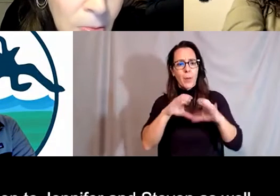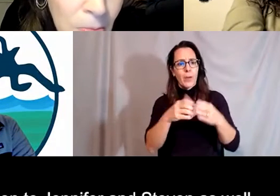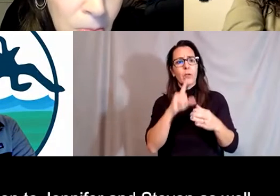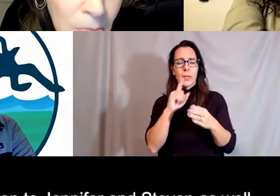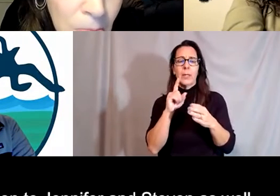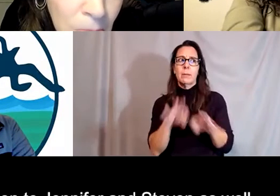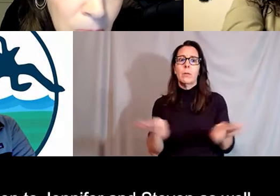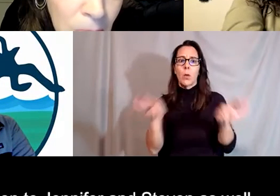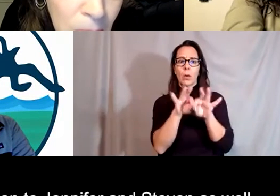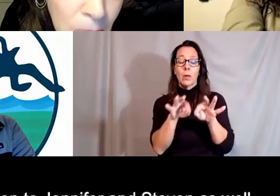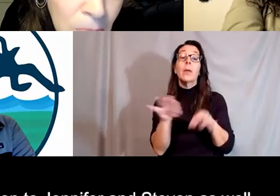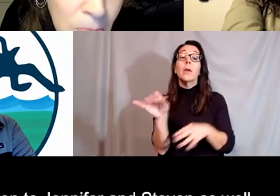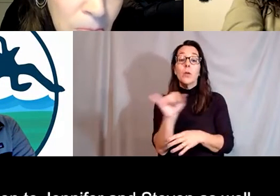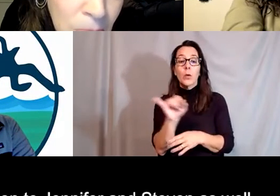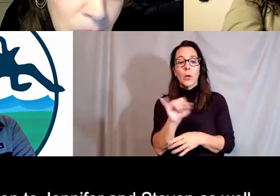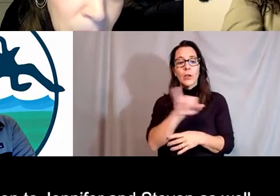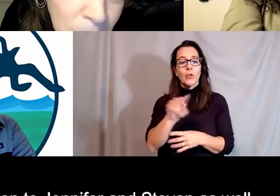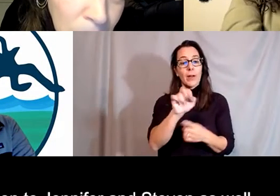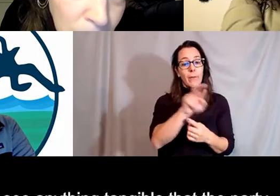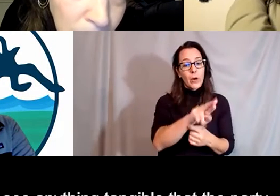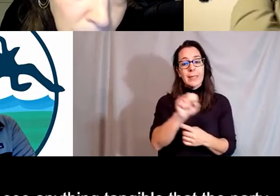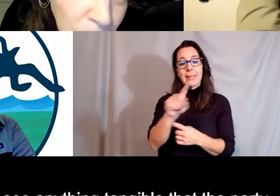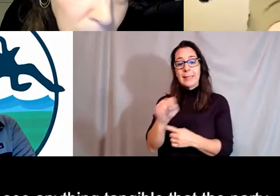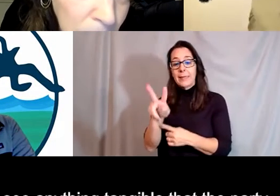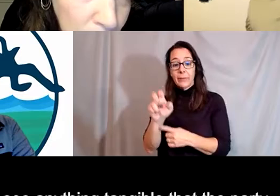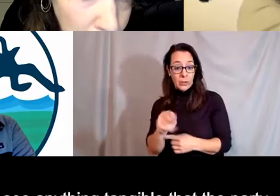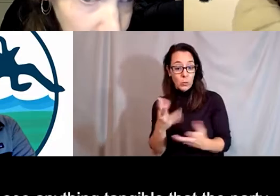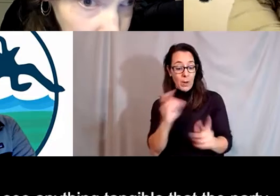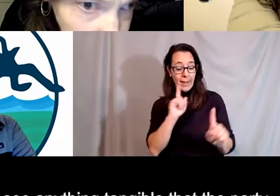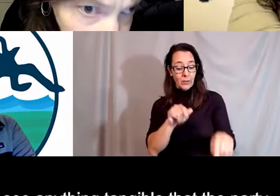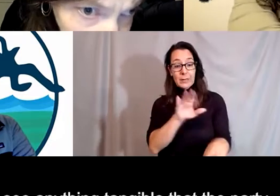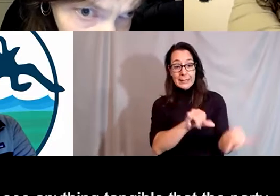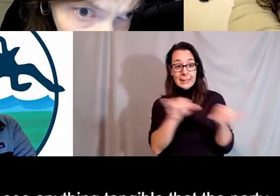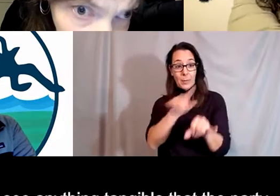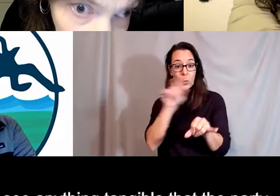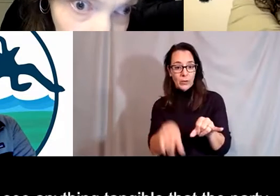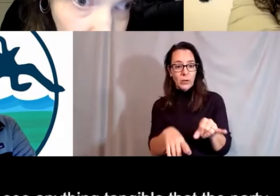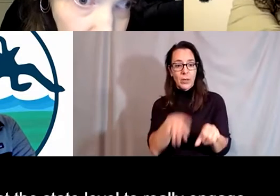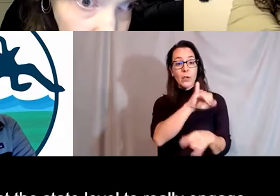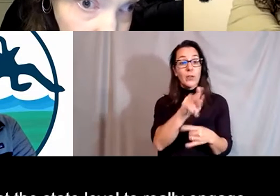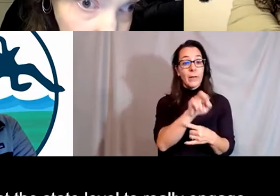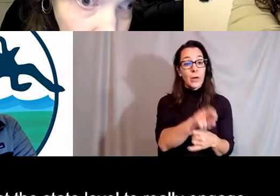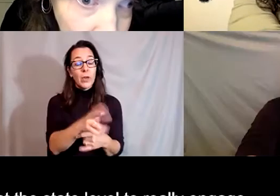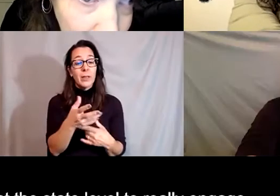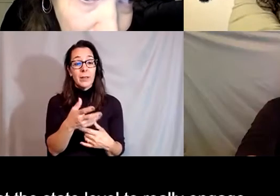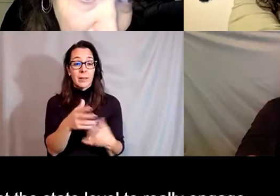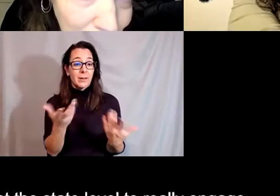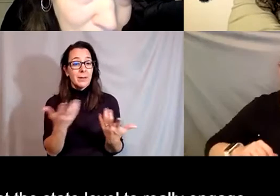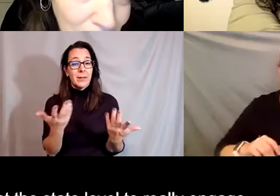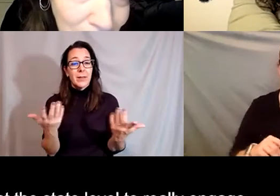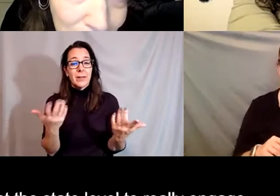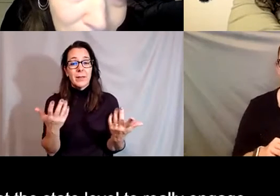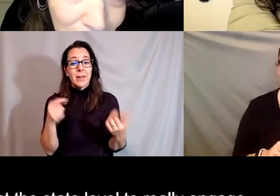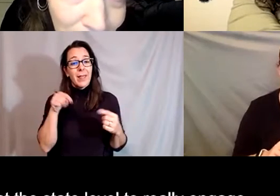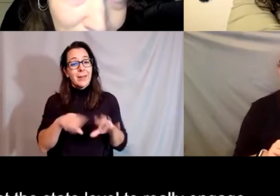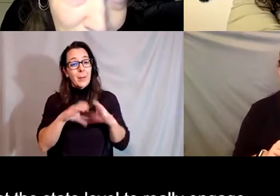wanted to ask that question to Jennifer and Stephen as well. Jennifer, do you see anything tangible that the party can do here at the state level to